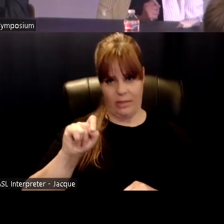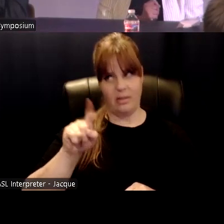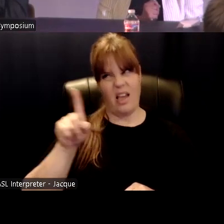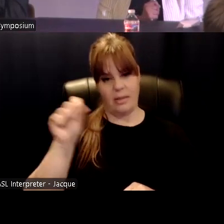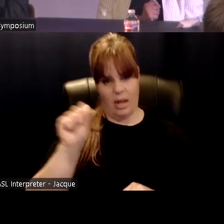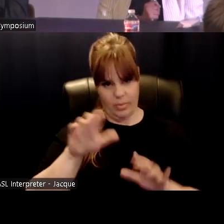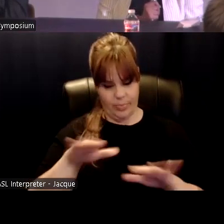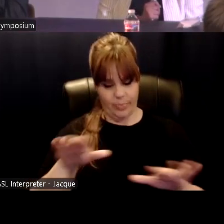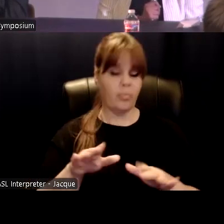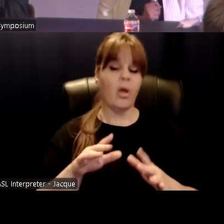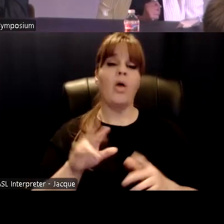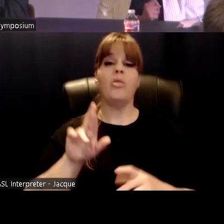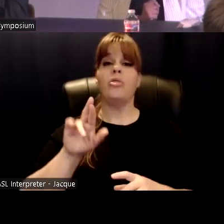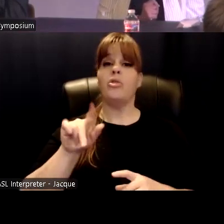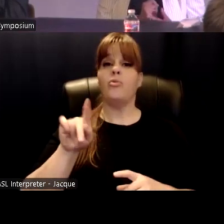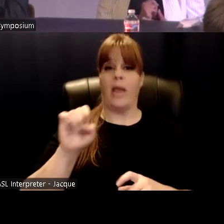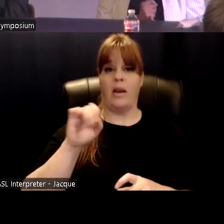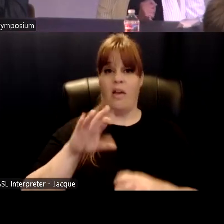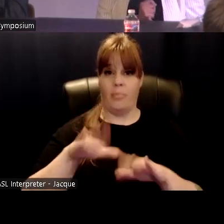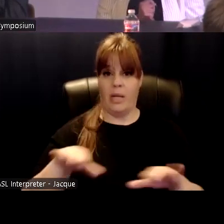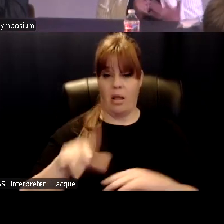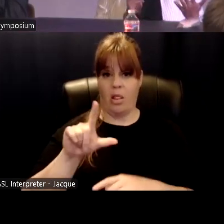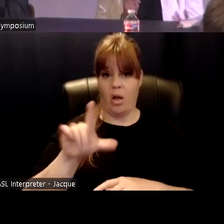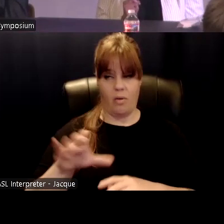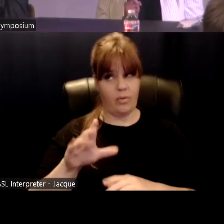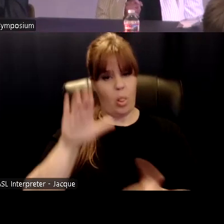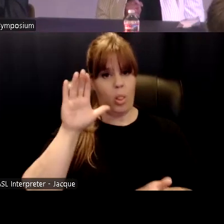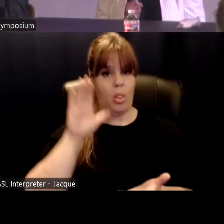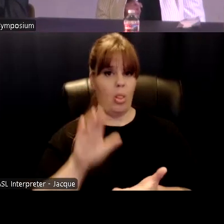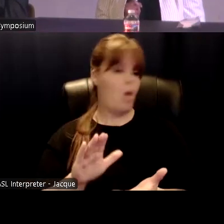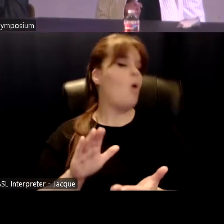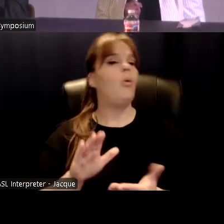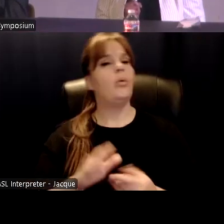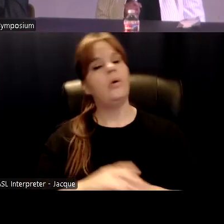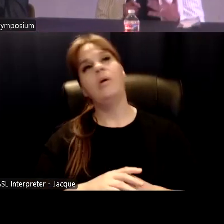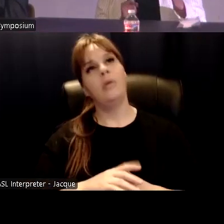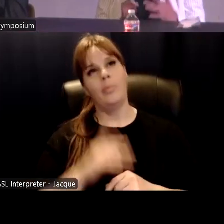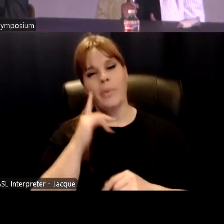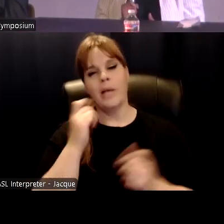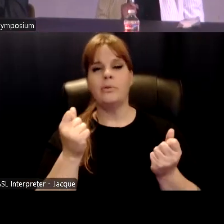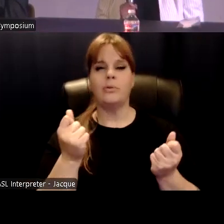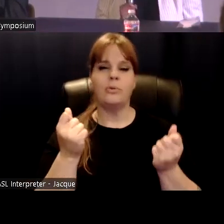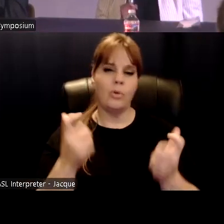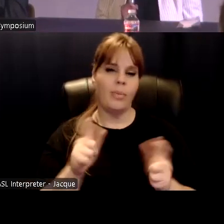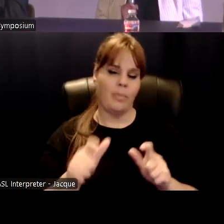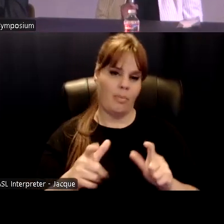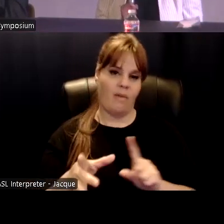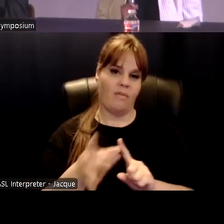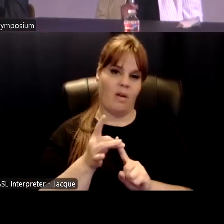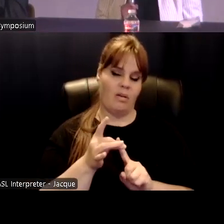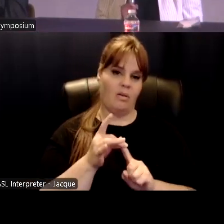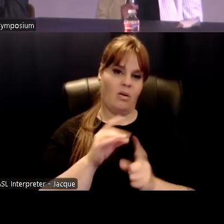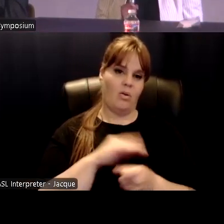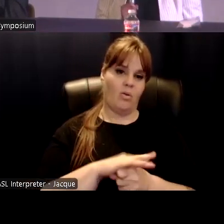pediatric long COVID is very low, given the fact that so many people have gotten COVID, the number of children facing